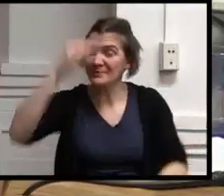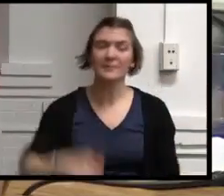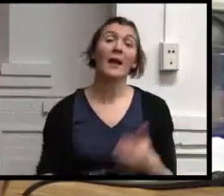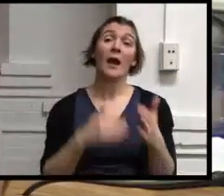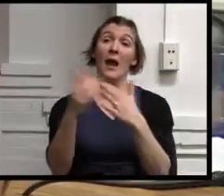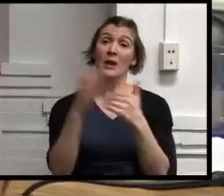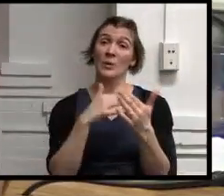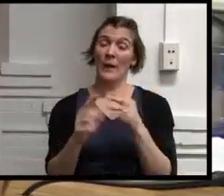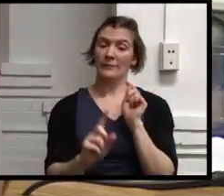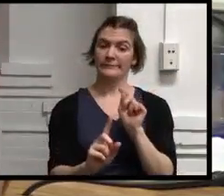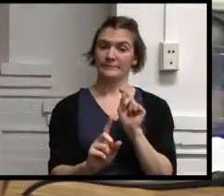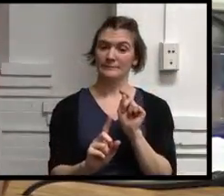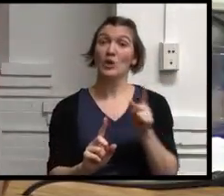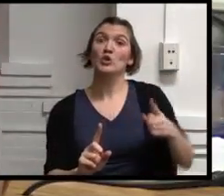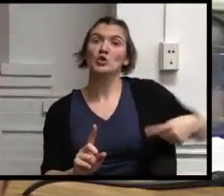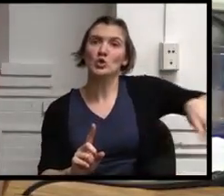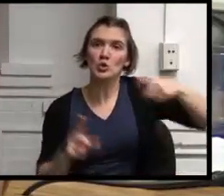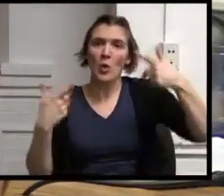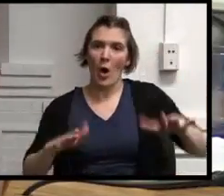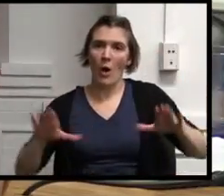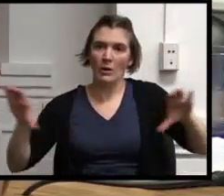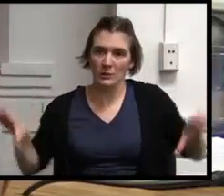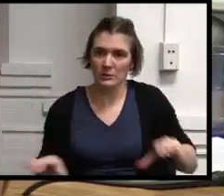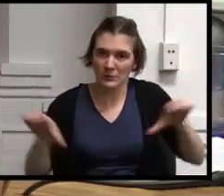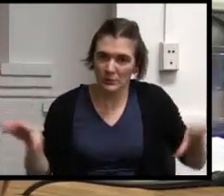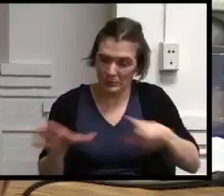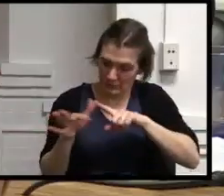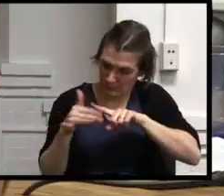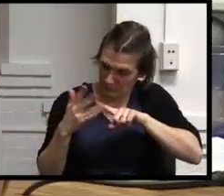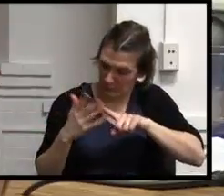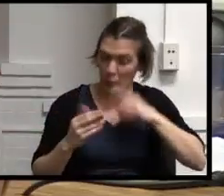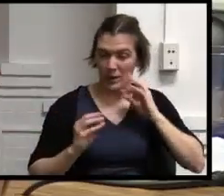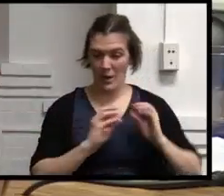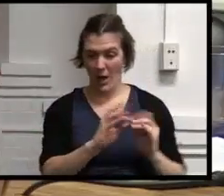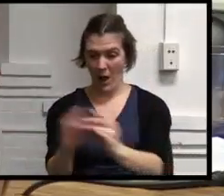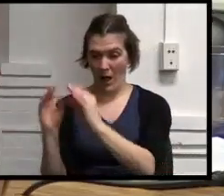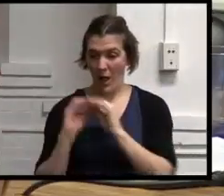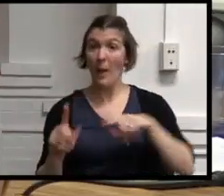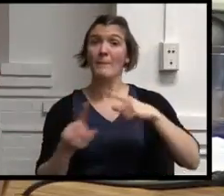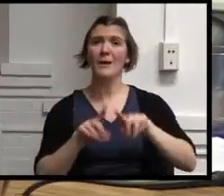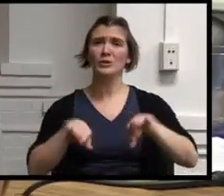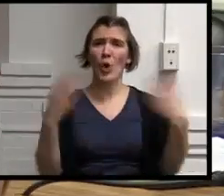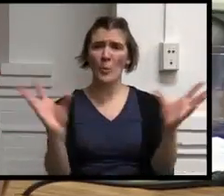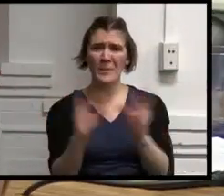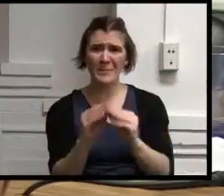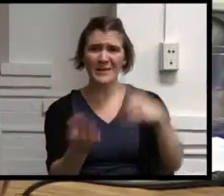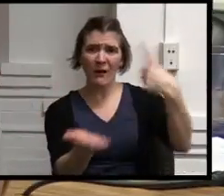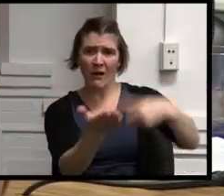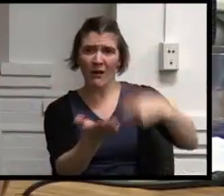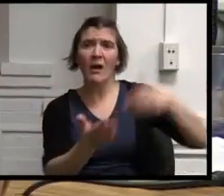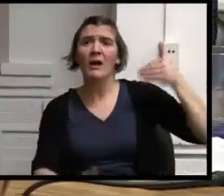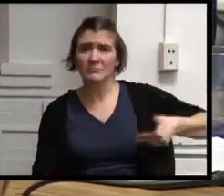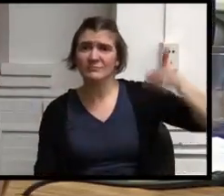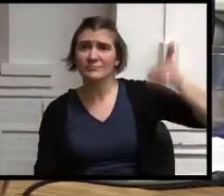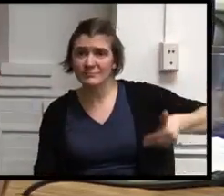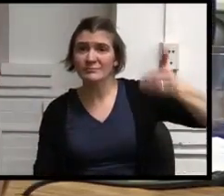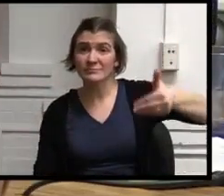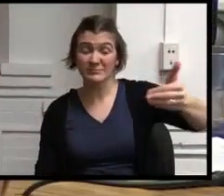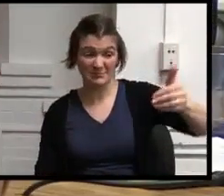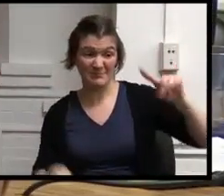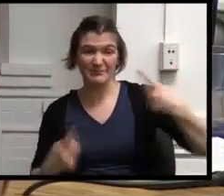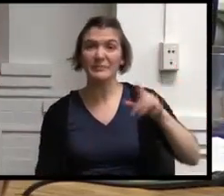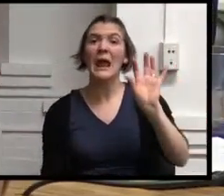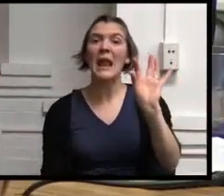work that you have done, we have assisted with, and the public has participated in during